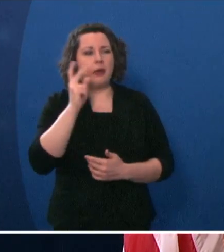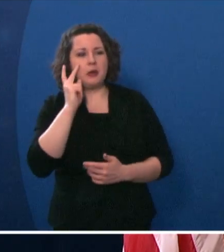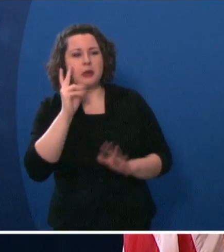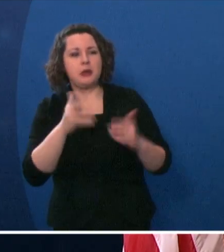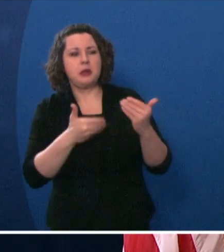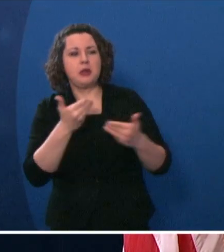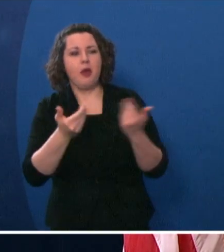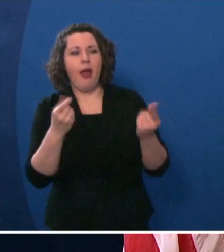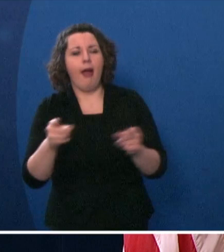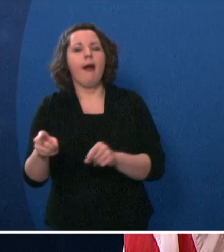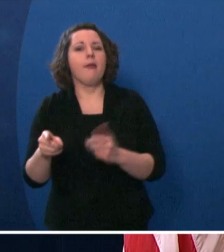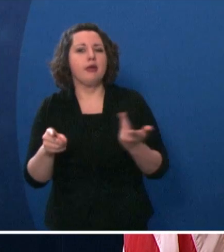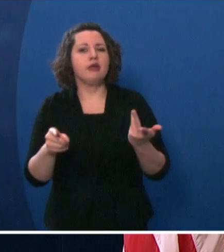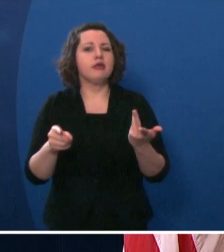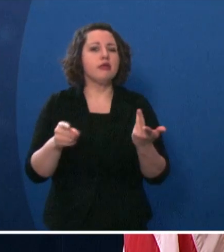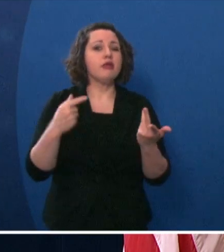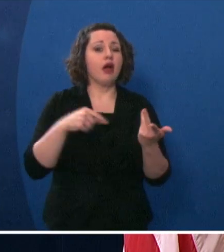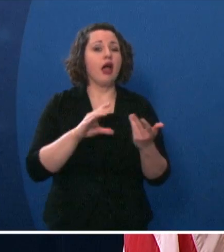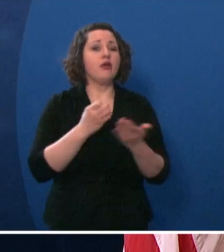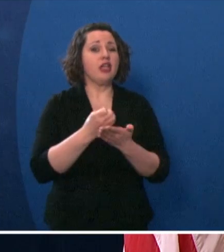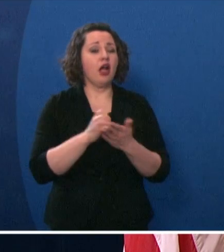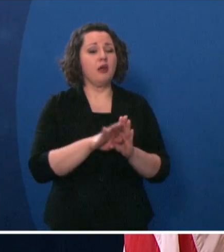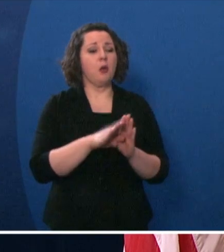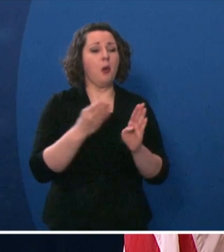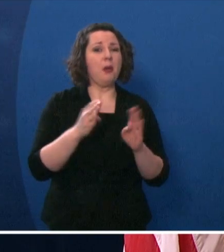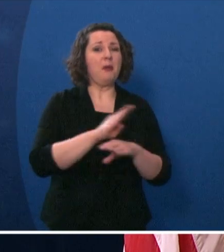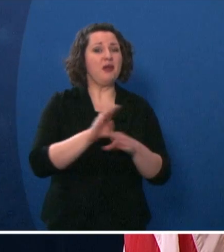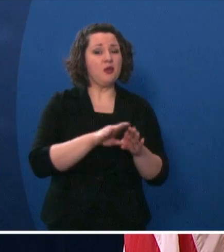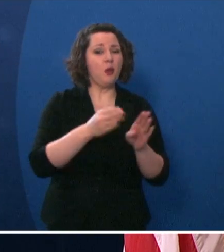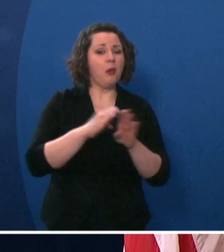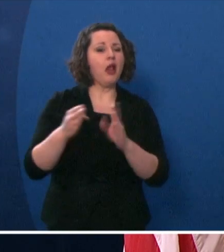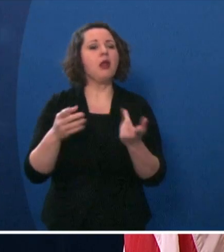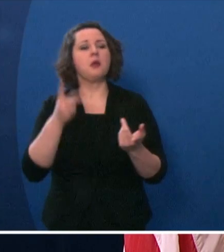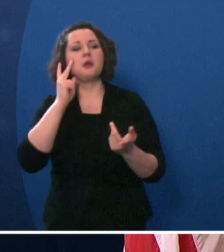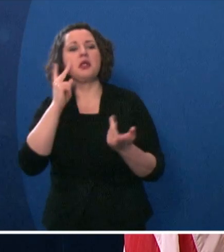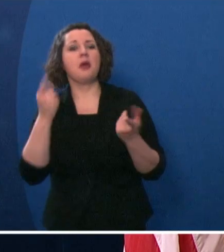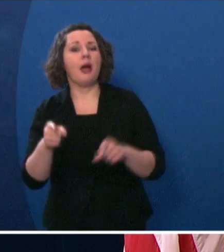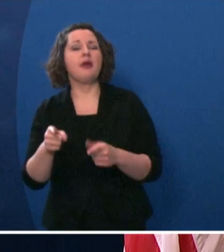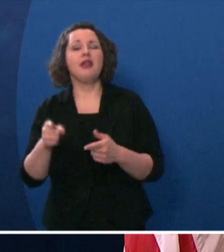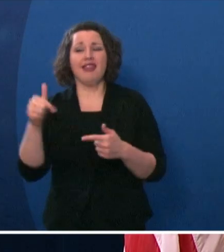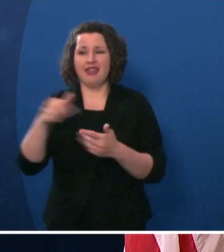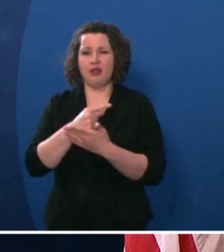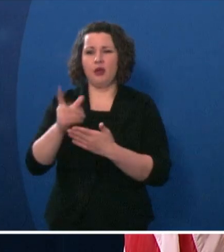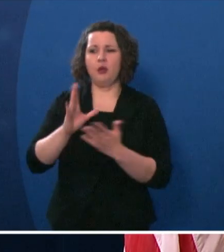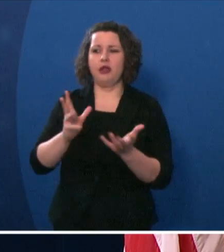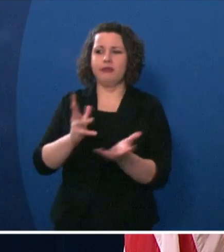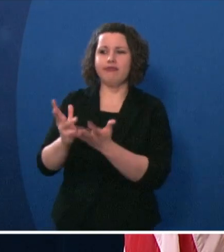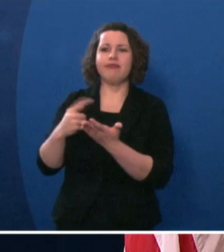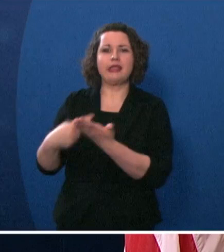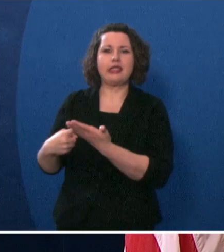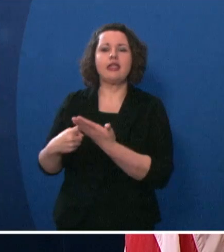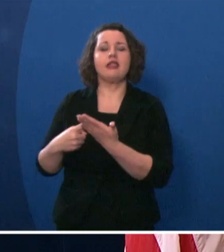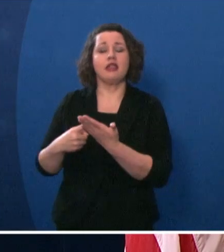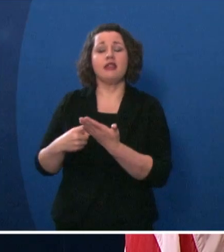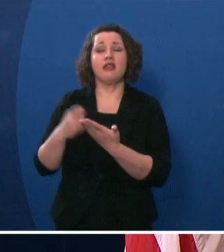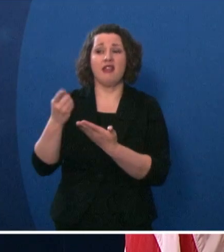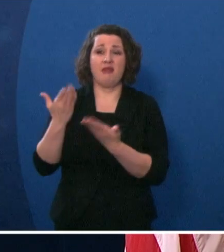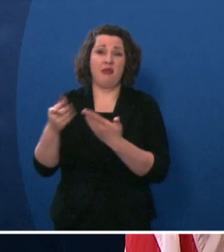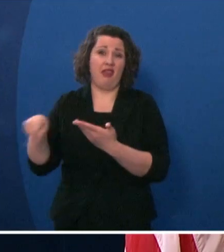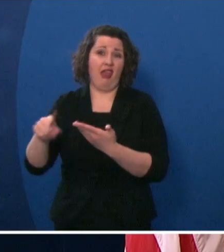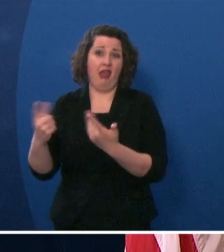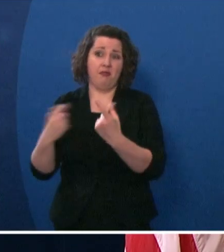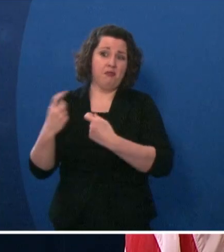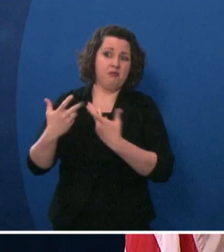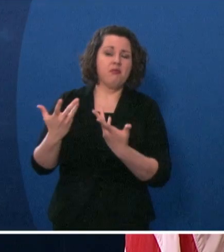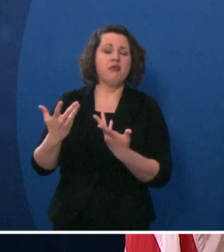continuing to open up our economy, and so we'll have an opportunity to visit with them this week and, you know, see if I can answer any questions that they may have and